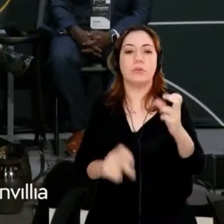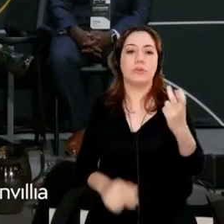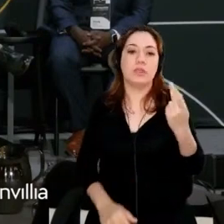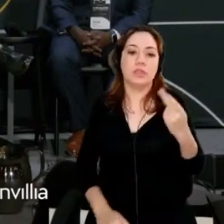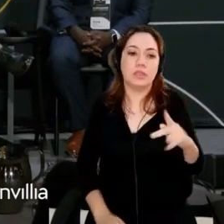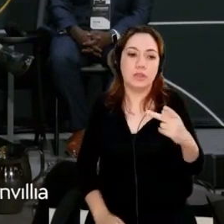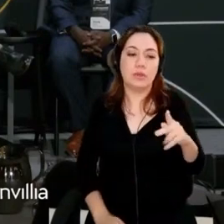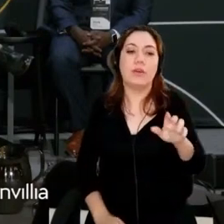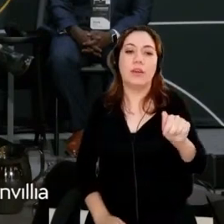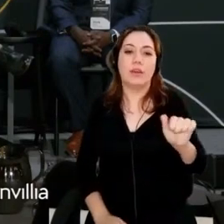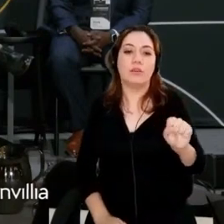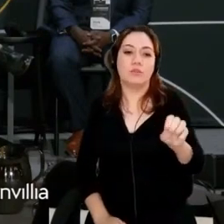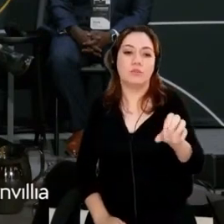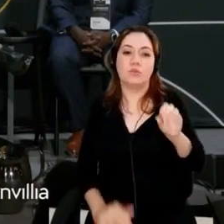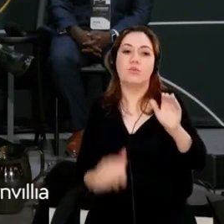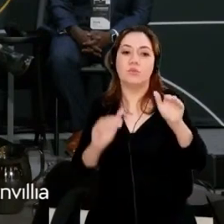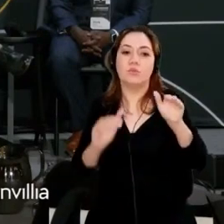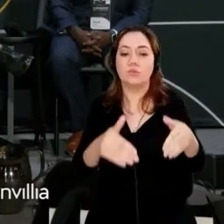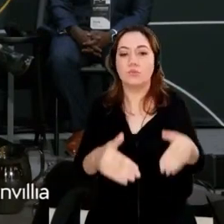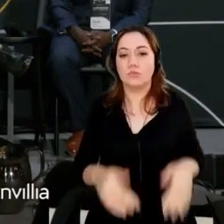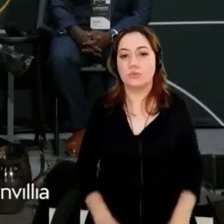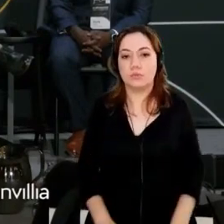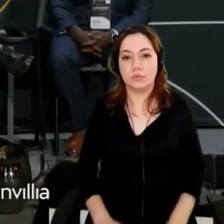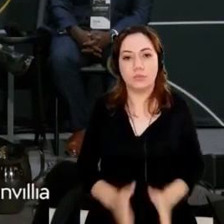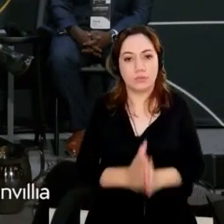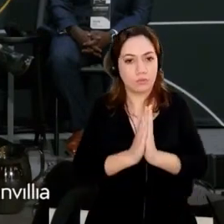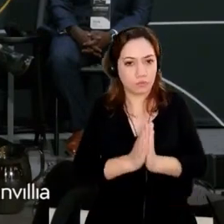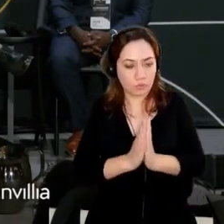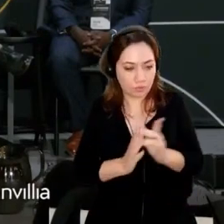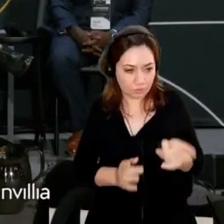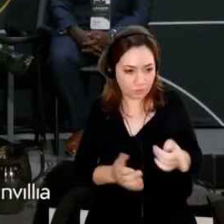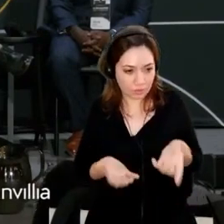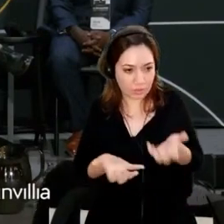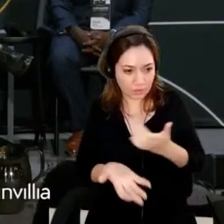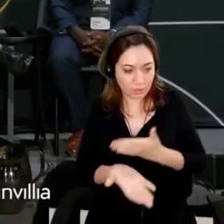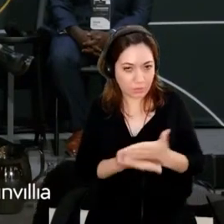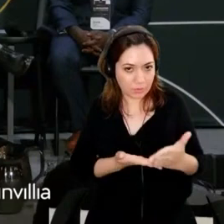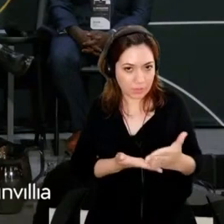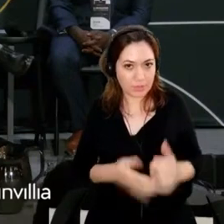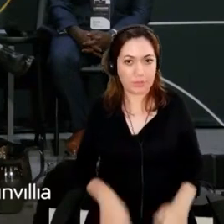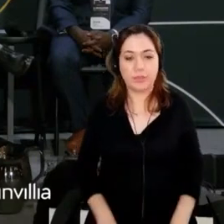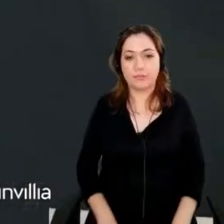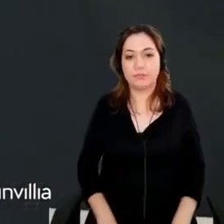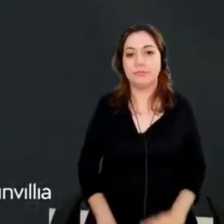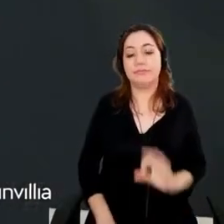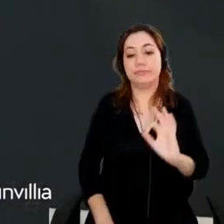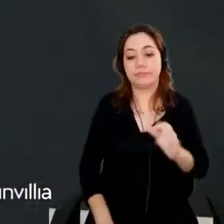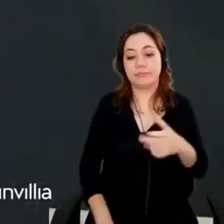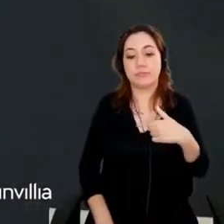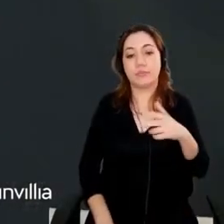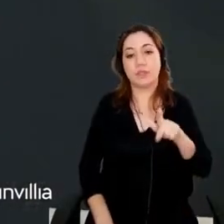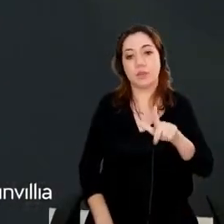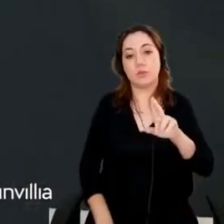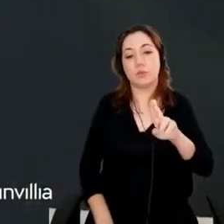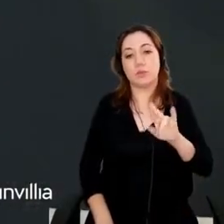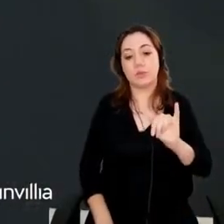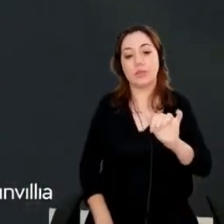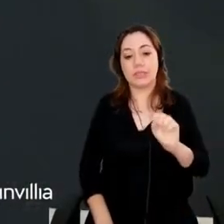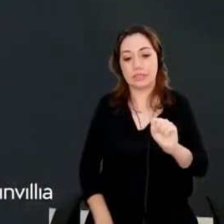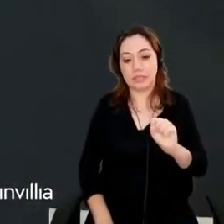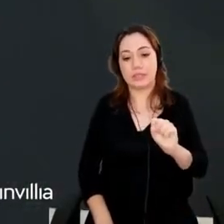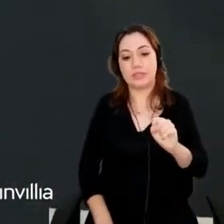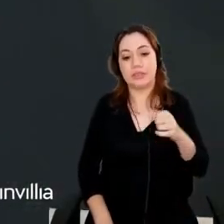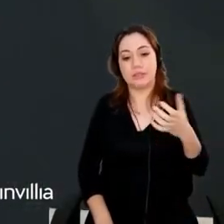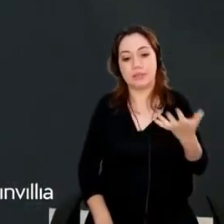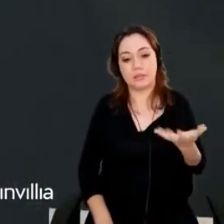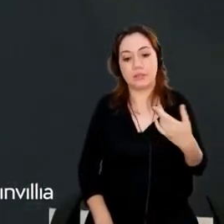So please, if you want to start. Yes. So I'm Luis Gondin. I've been